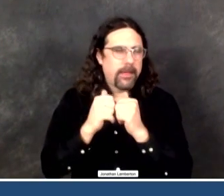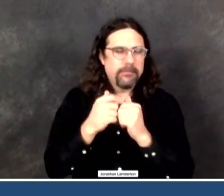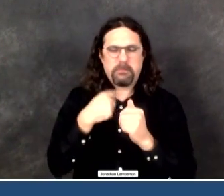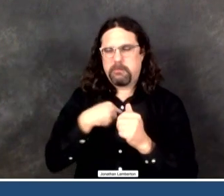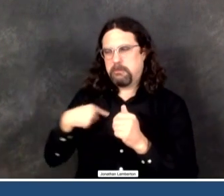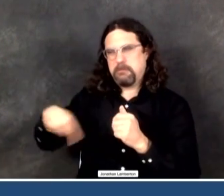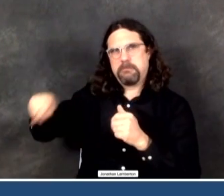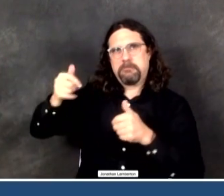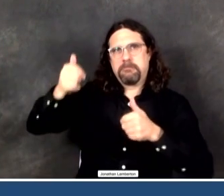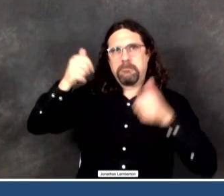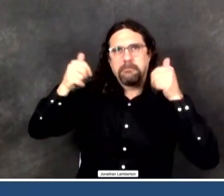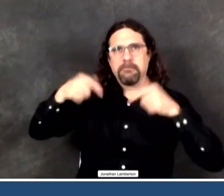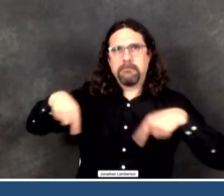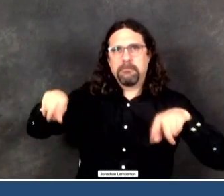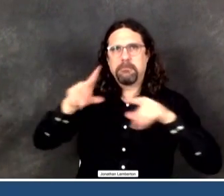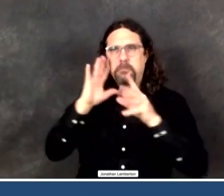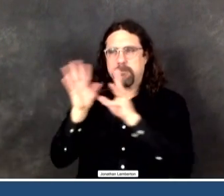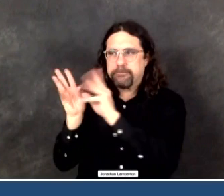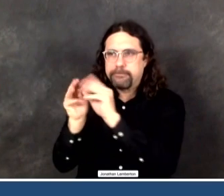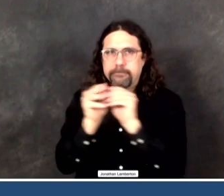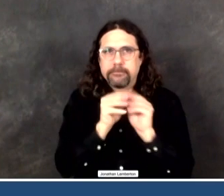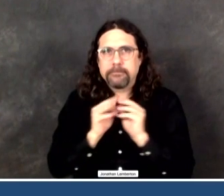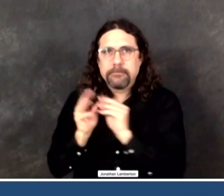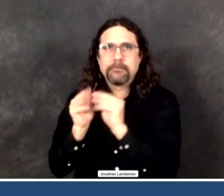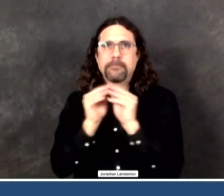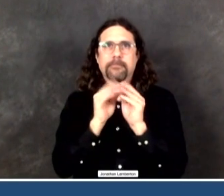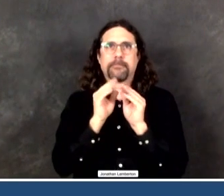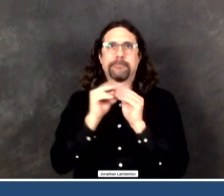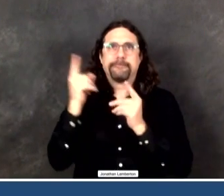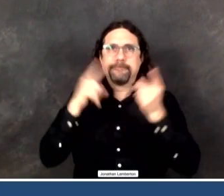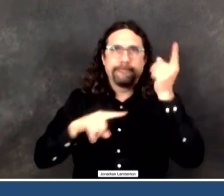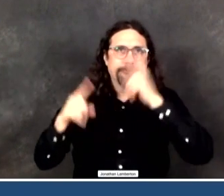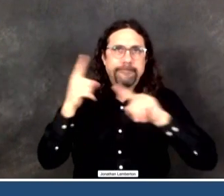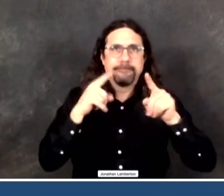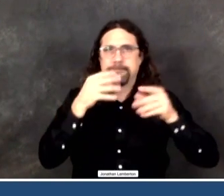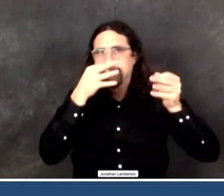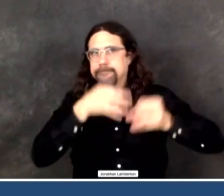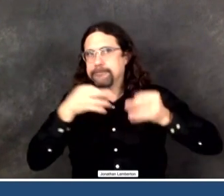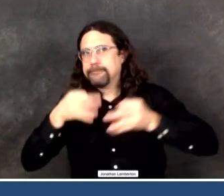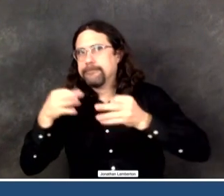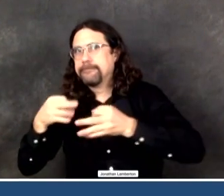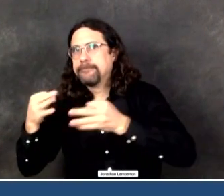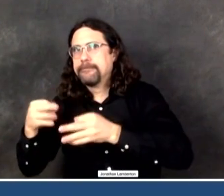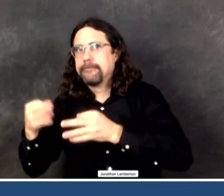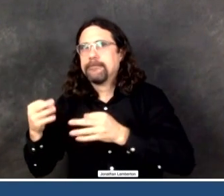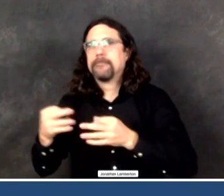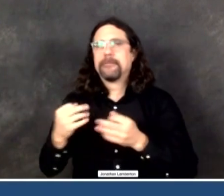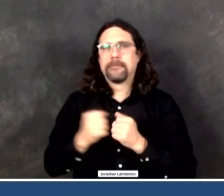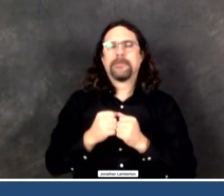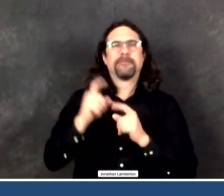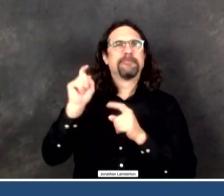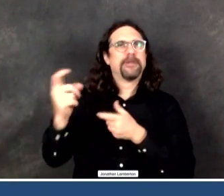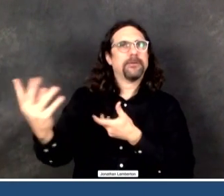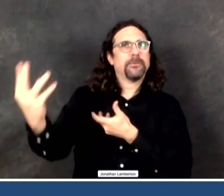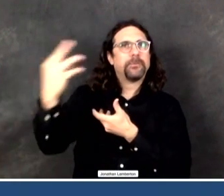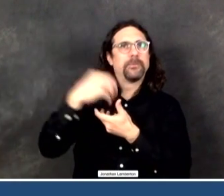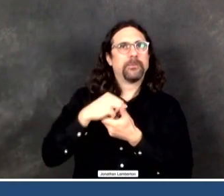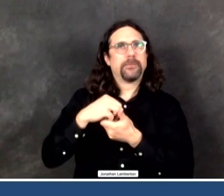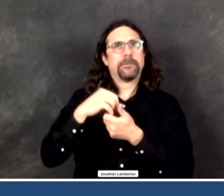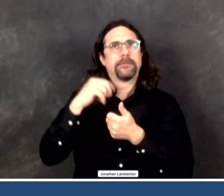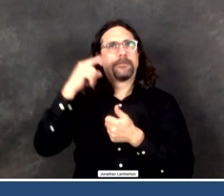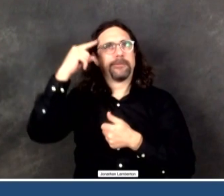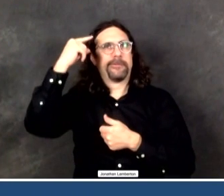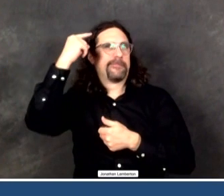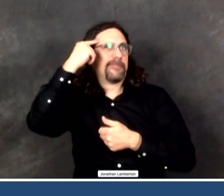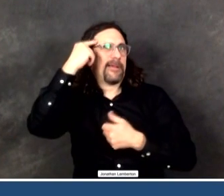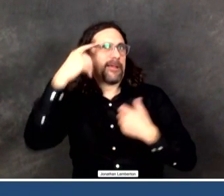We're going to have to do so much for the mental health of our students who have been through this trauma, and the mental health of the whole school community. Our educators have been through so much, everyone